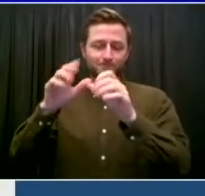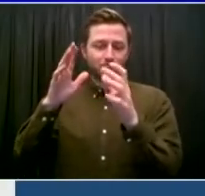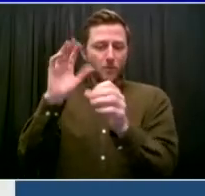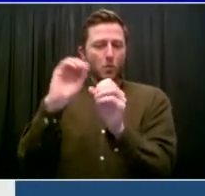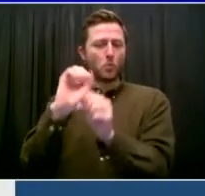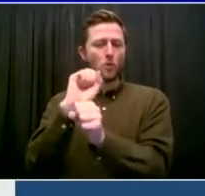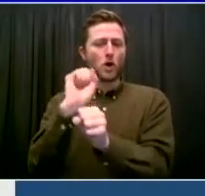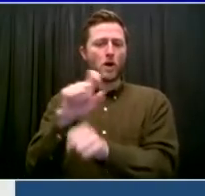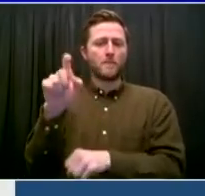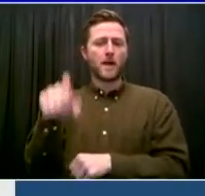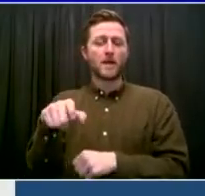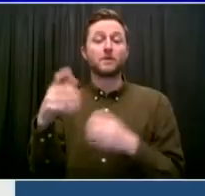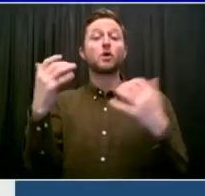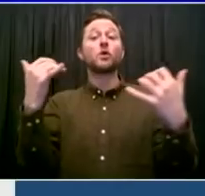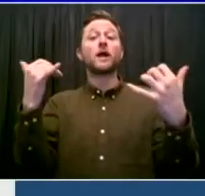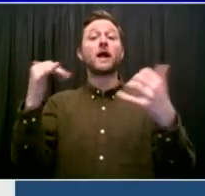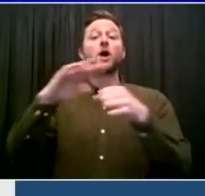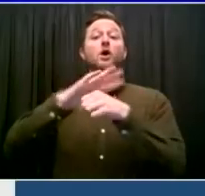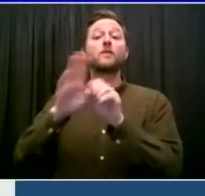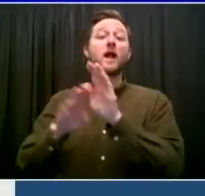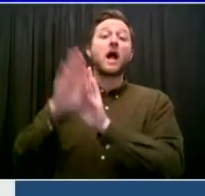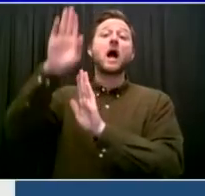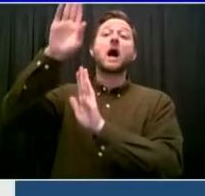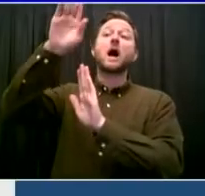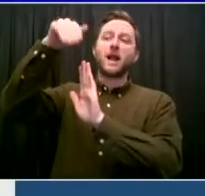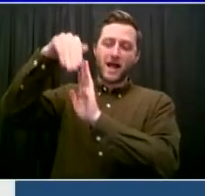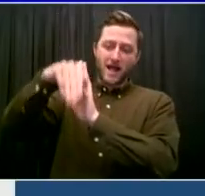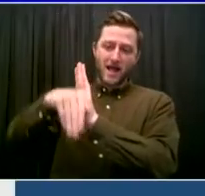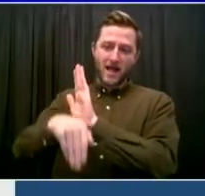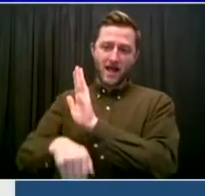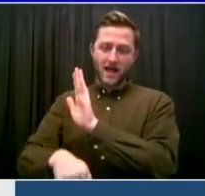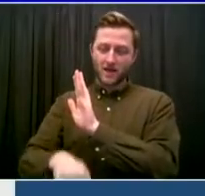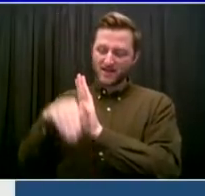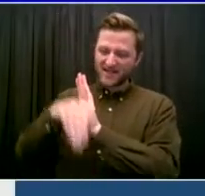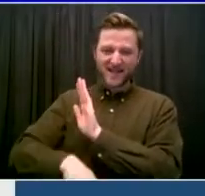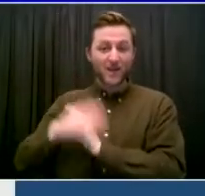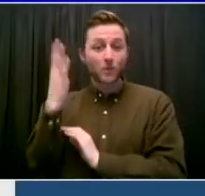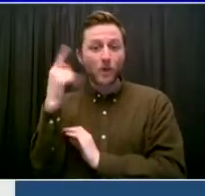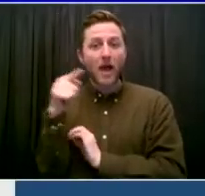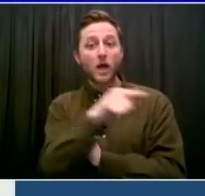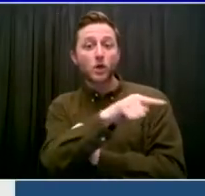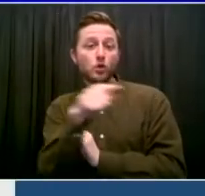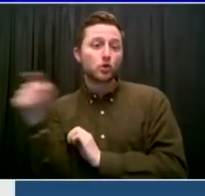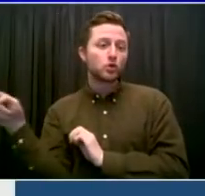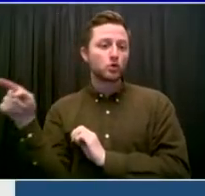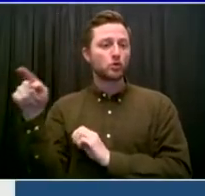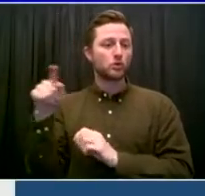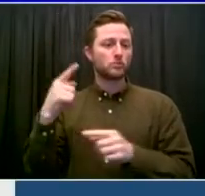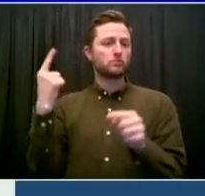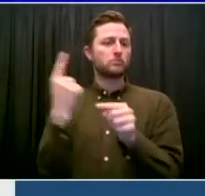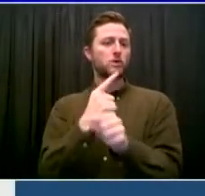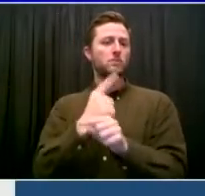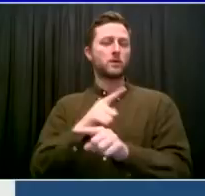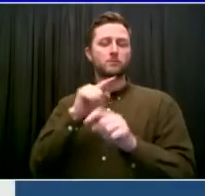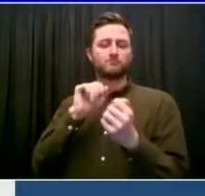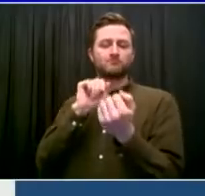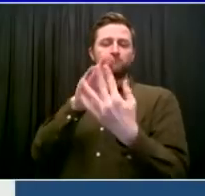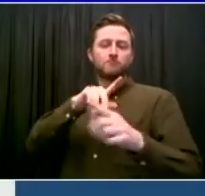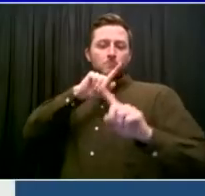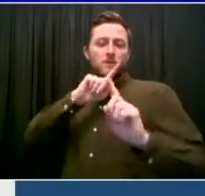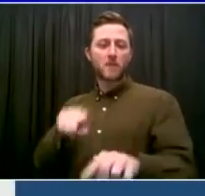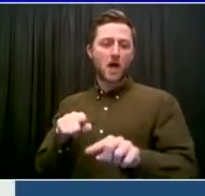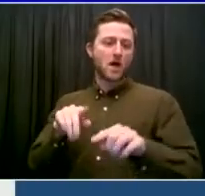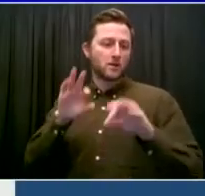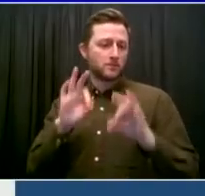a decline because of what you did. You responded accordingly to this threat. But New